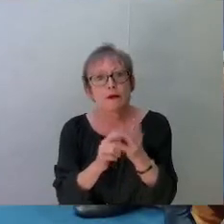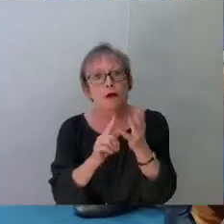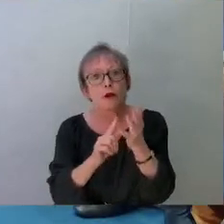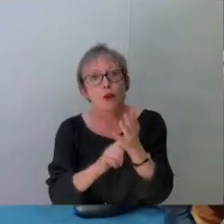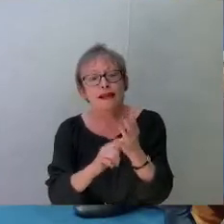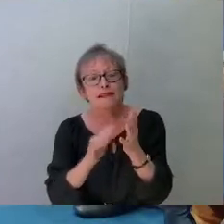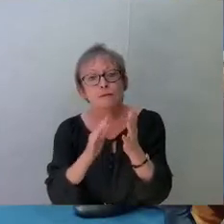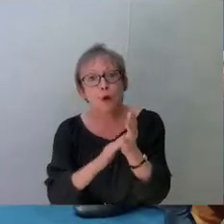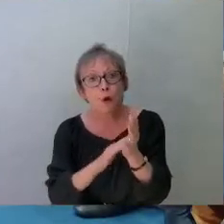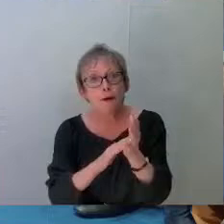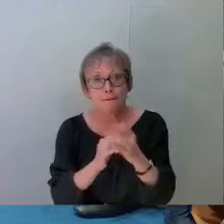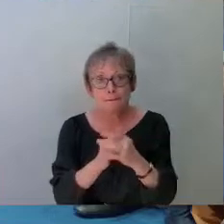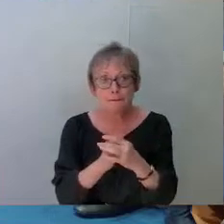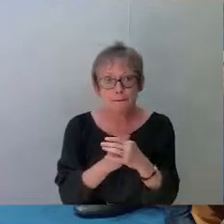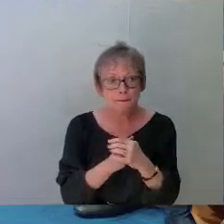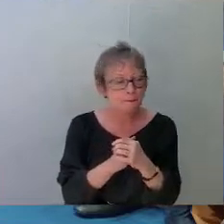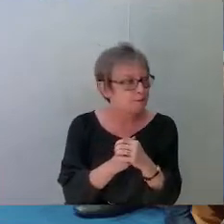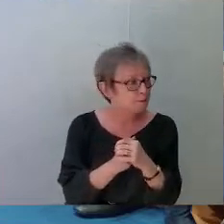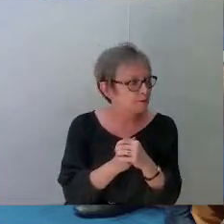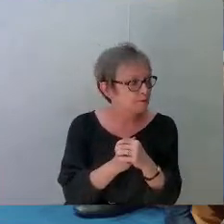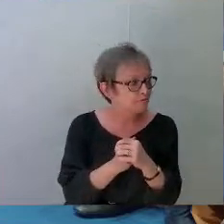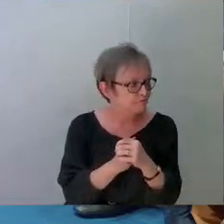Louise Moore.